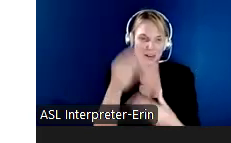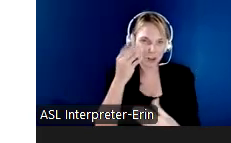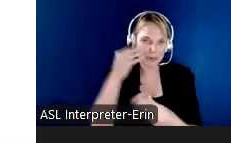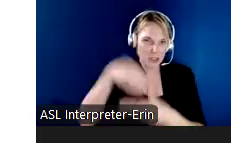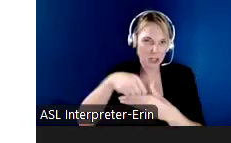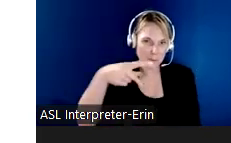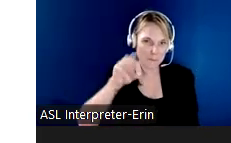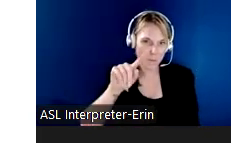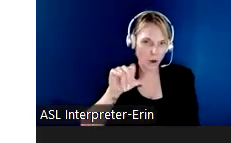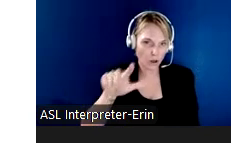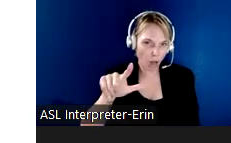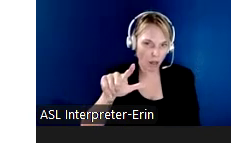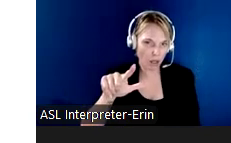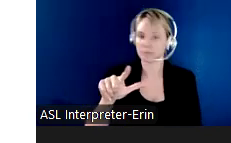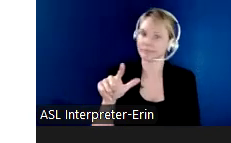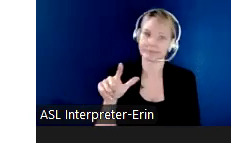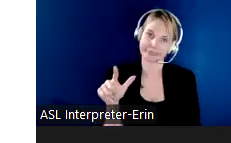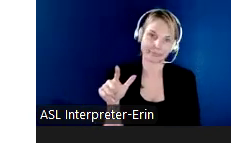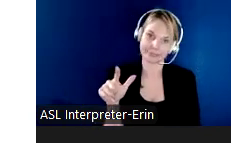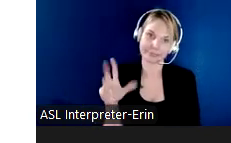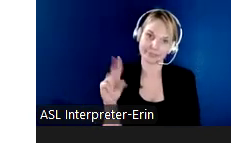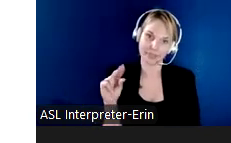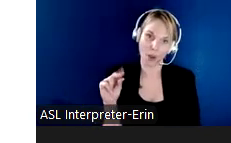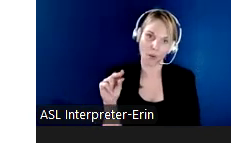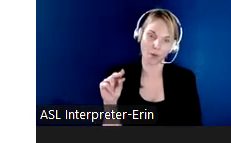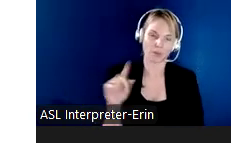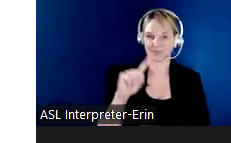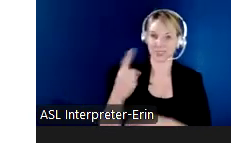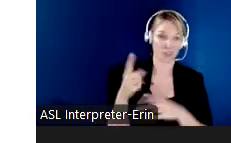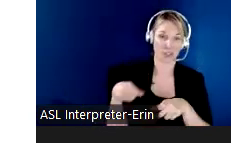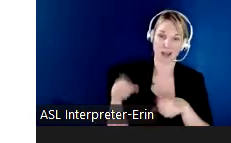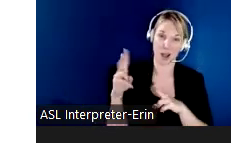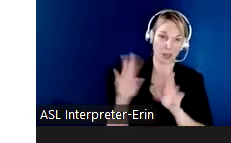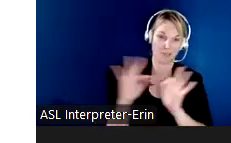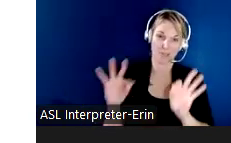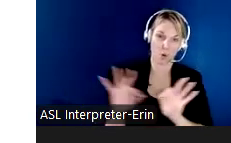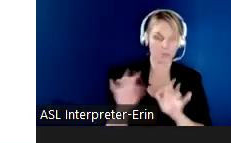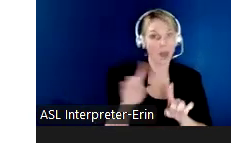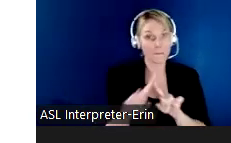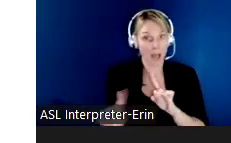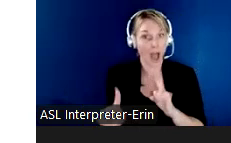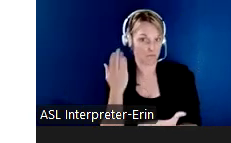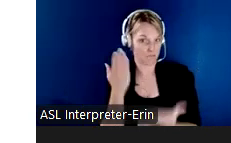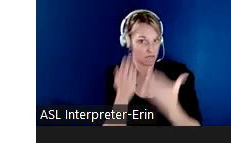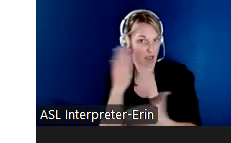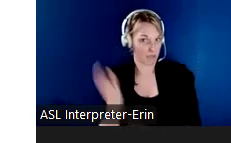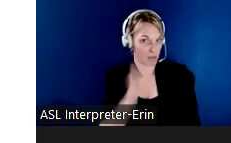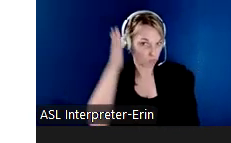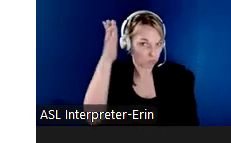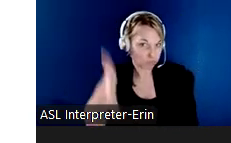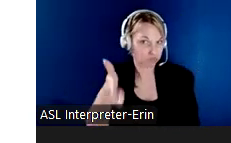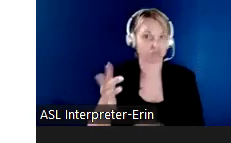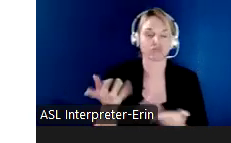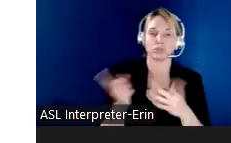is no. Like I said, really just a way to upload the forms, but that is being looked at as a future possible enhancement. It's just not currently